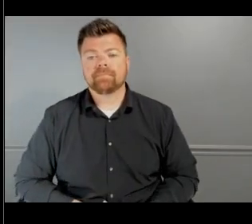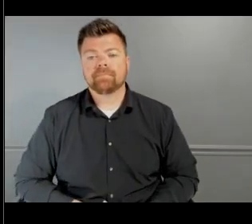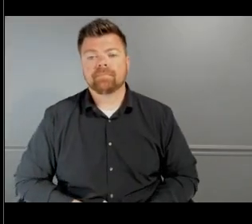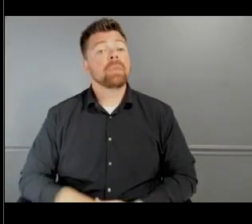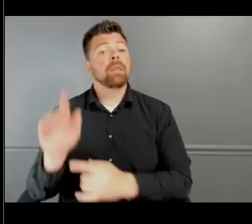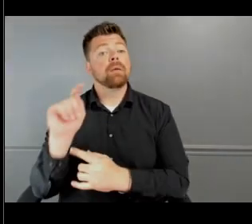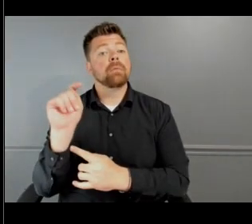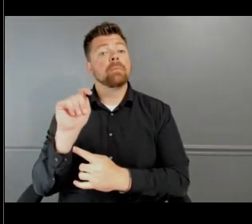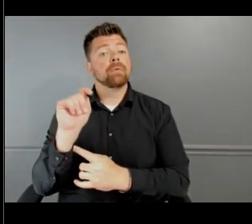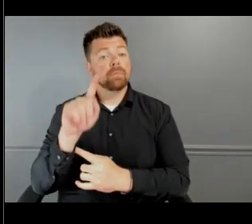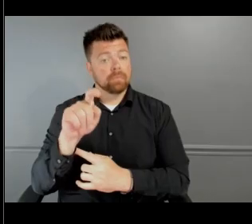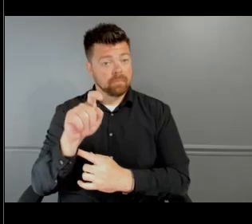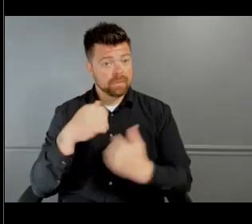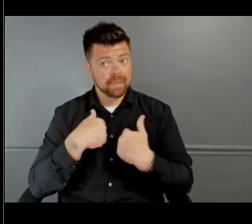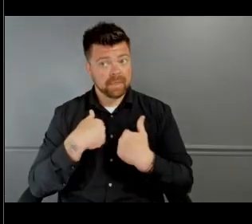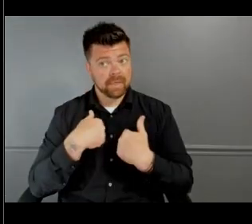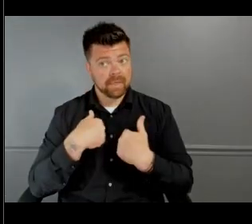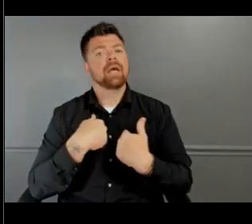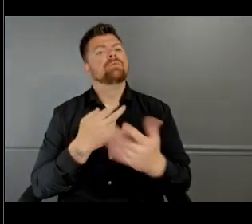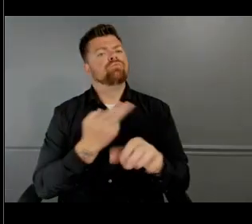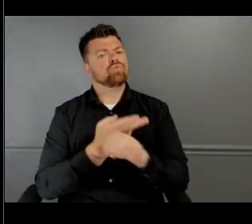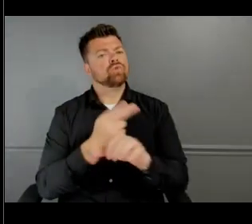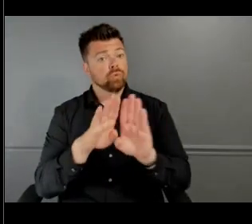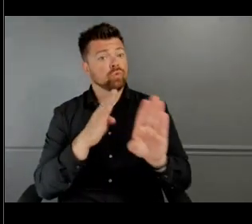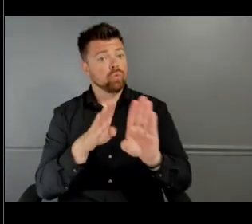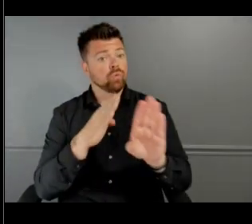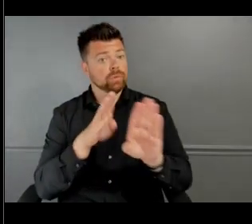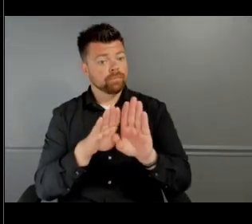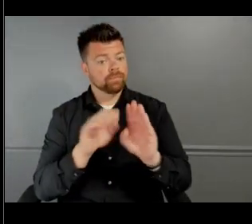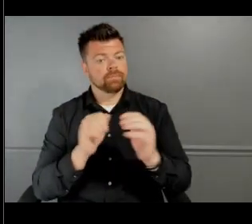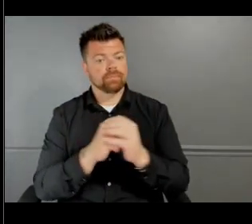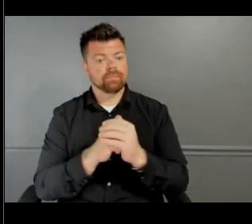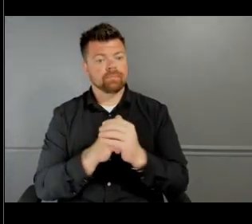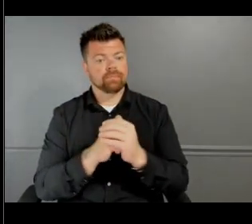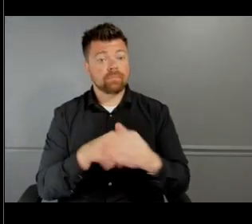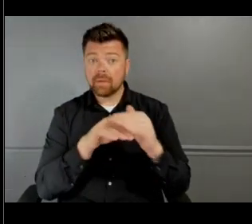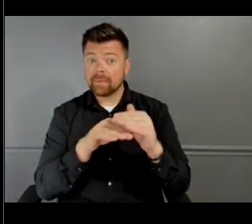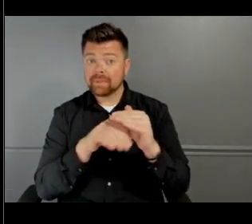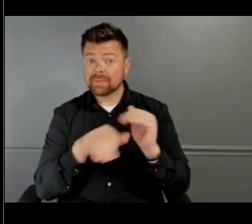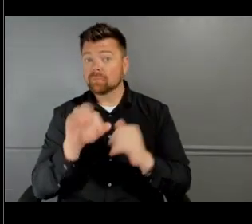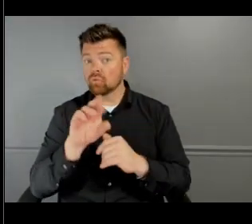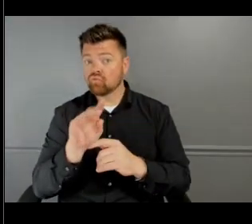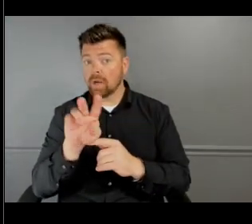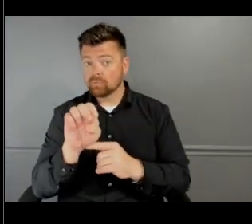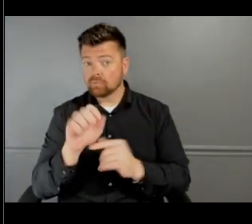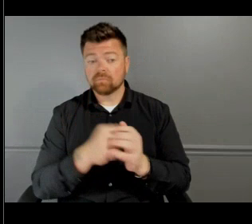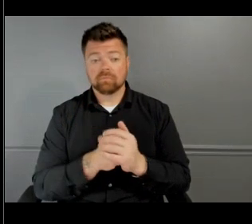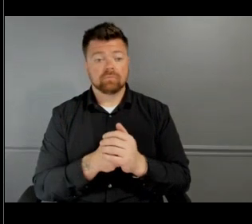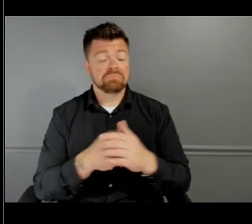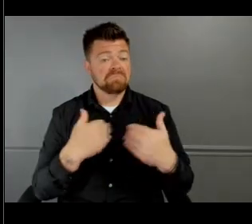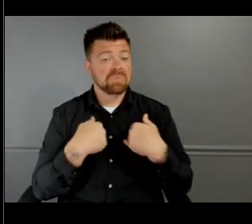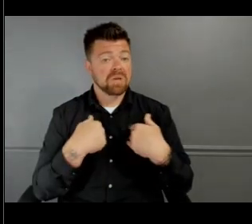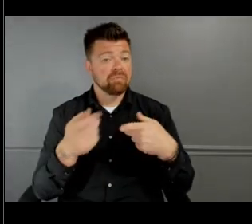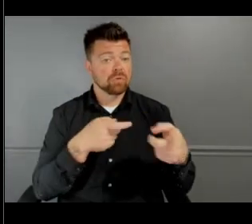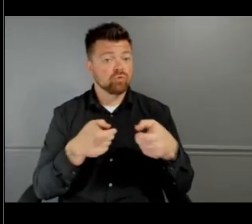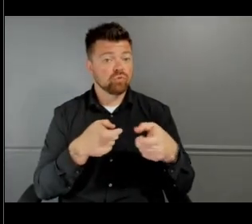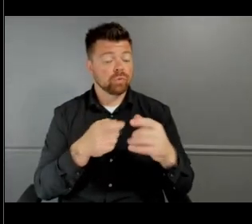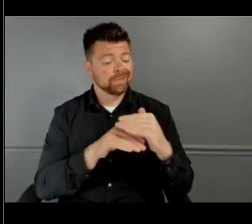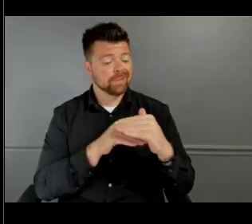Bathrooms must have usable doors, be on an accessible route, have controls in